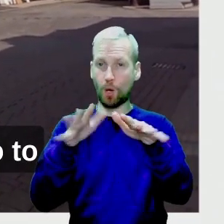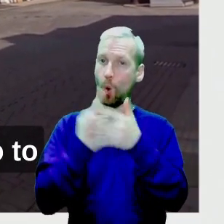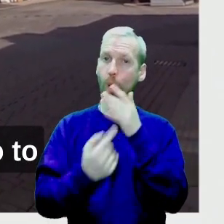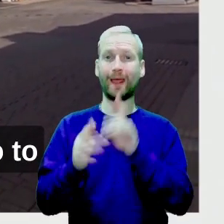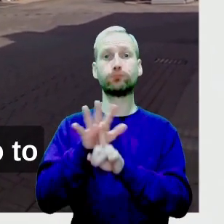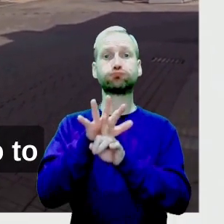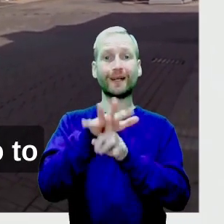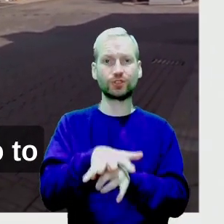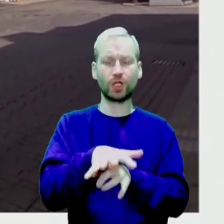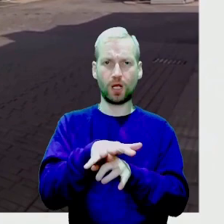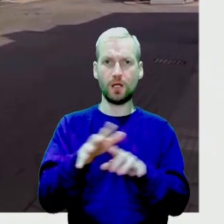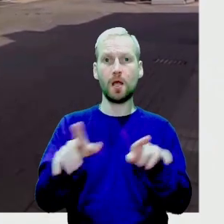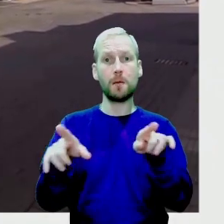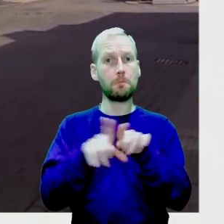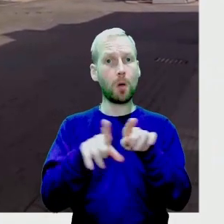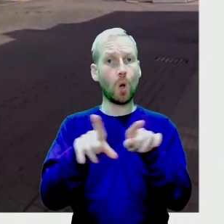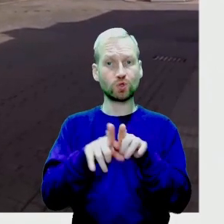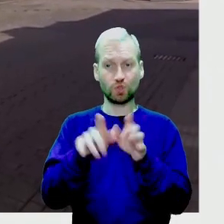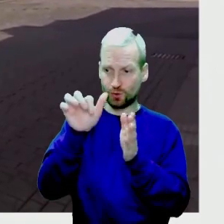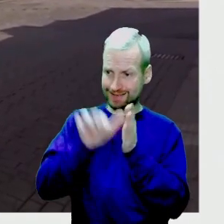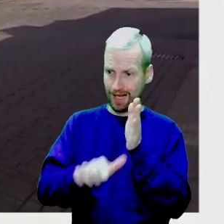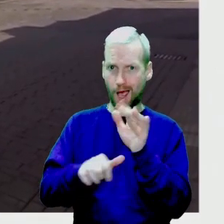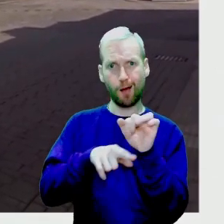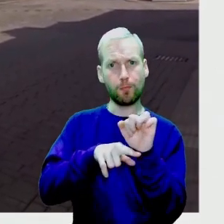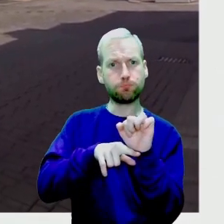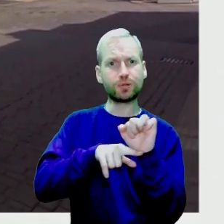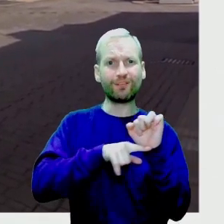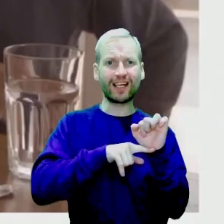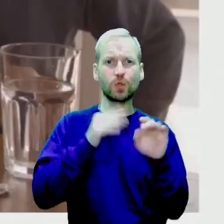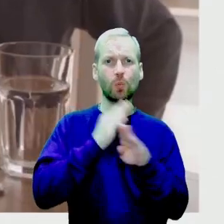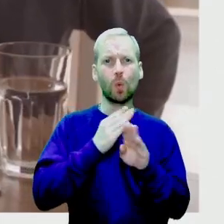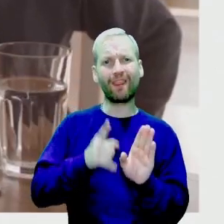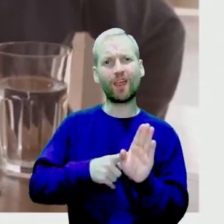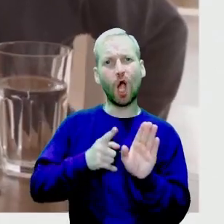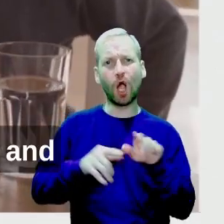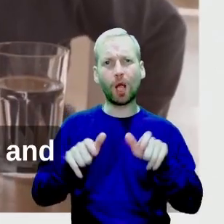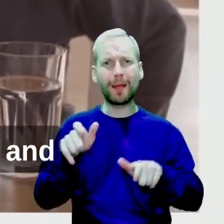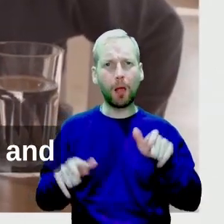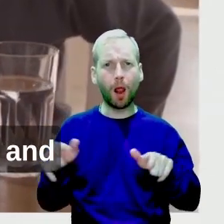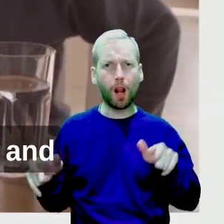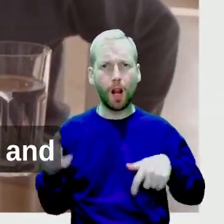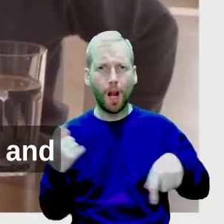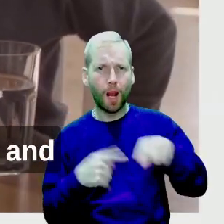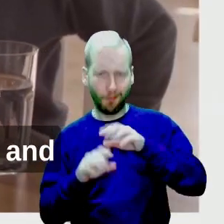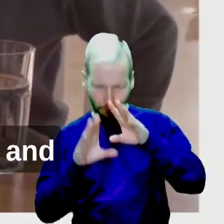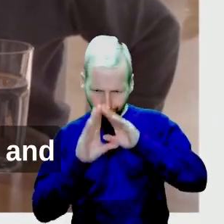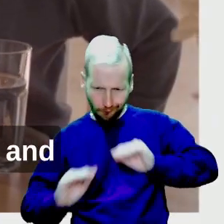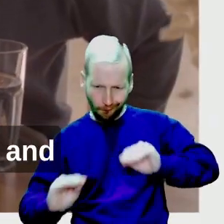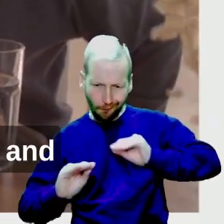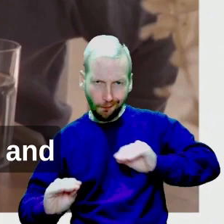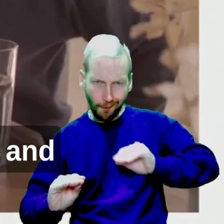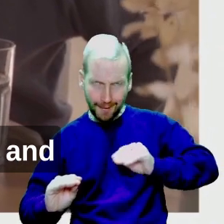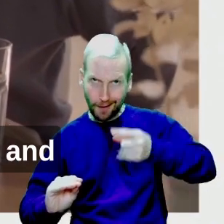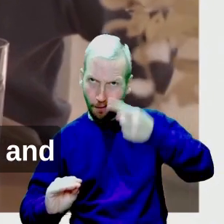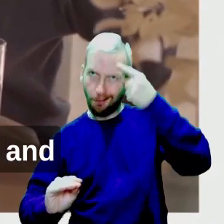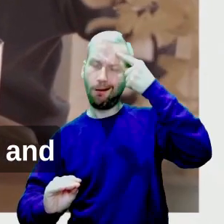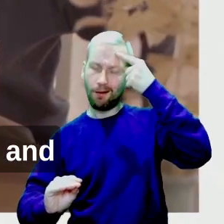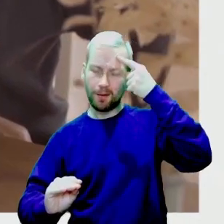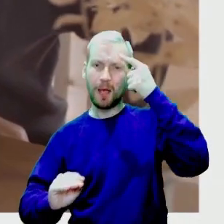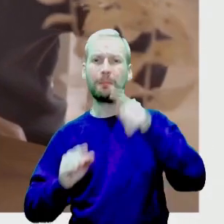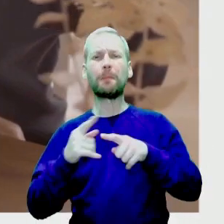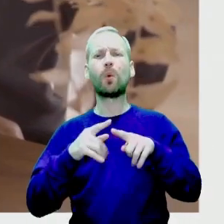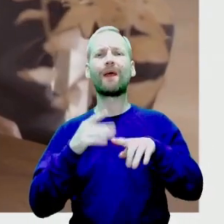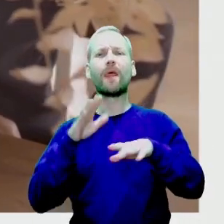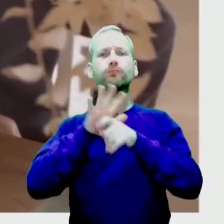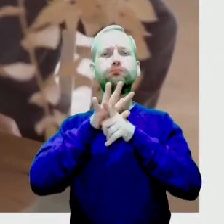pressures, and also to start prevention work at a young age. People with pressure ulcers and lower leg wounds and